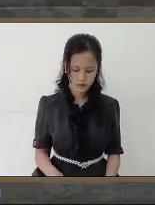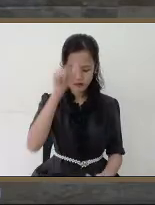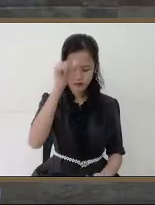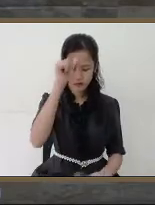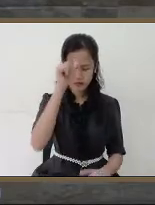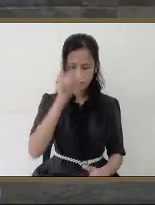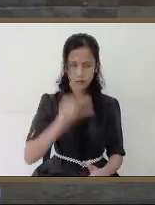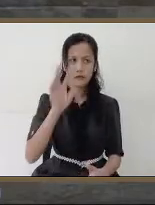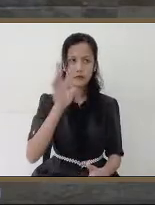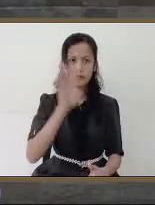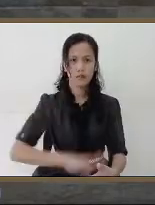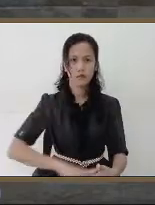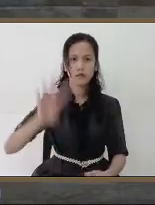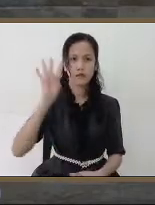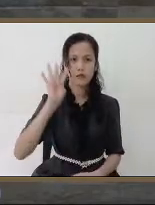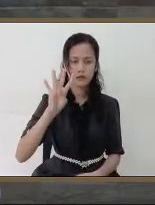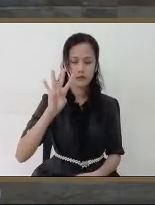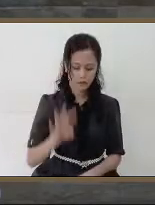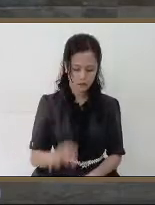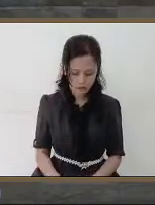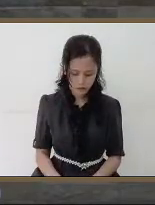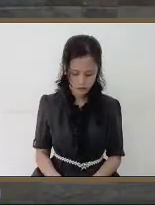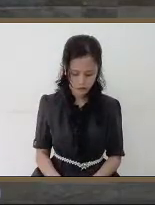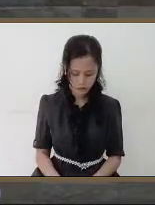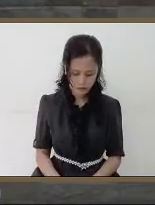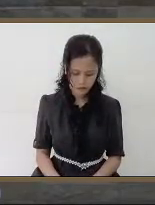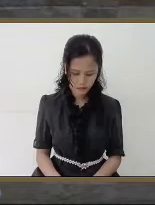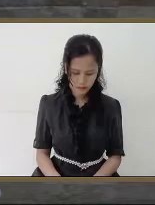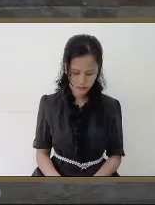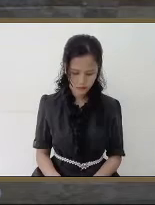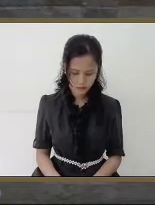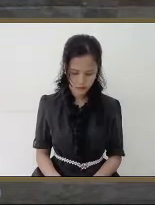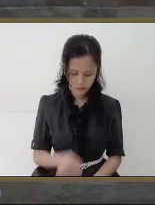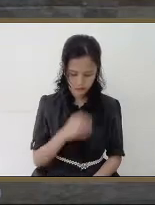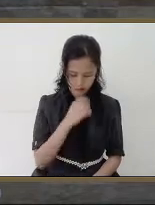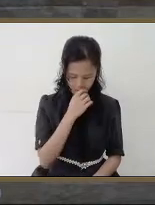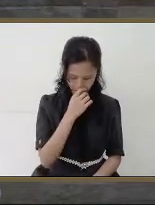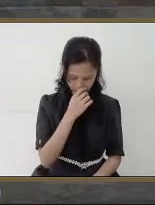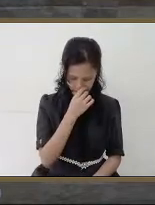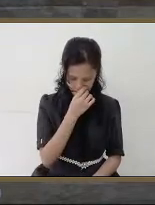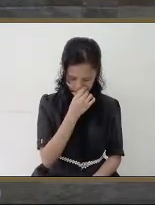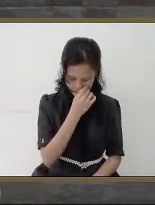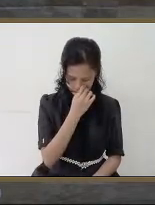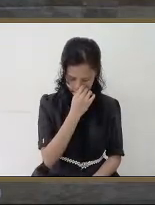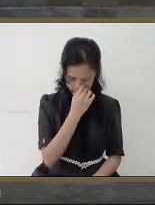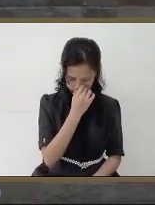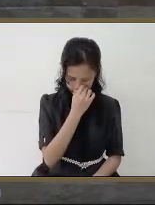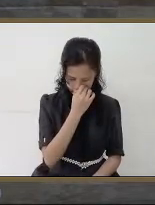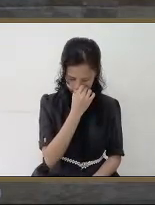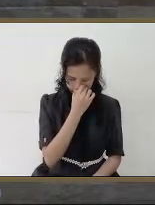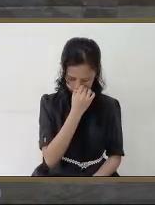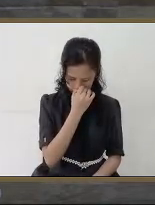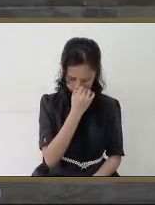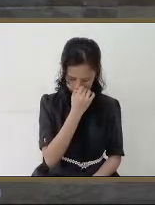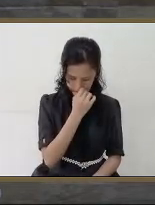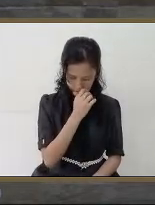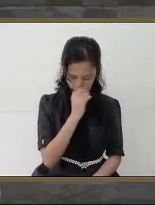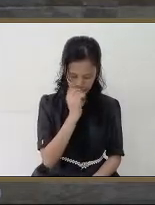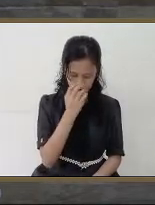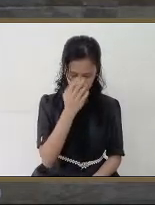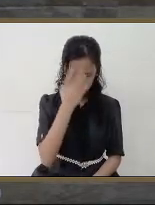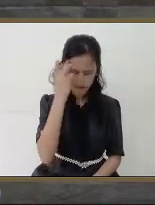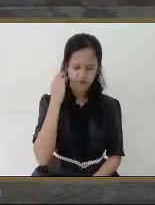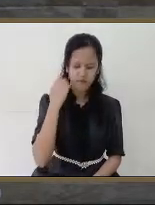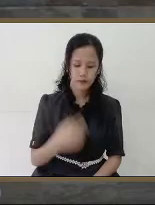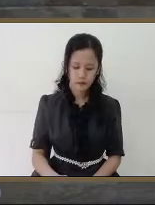the hand of the princes and the rulers had been chief in this trespass. Move on to verse number 4.